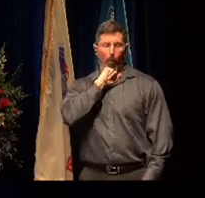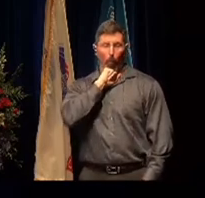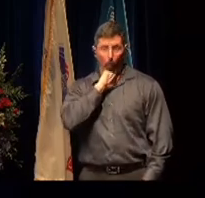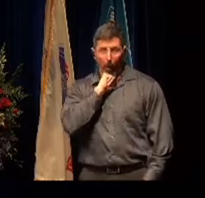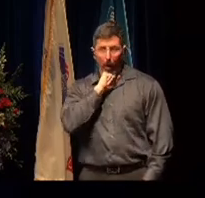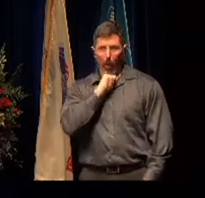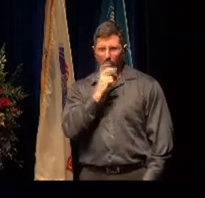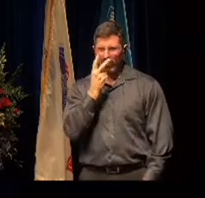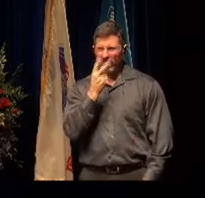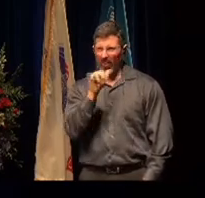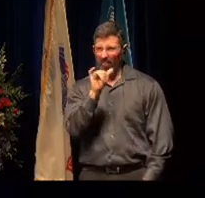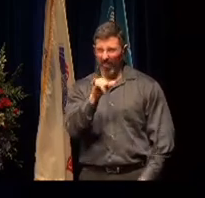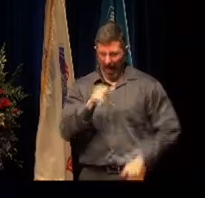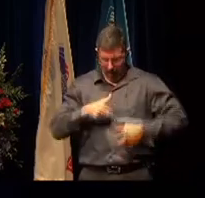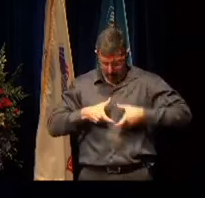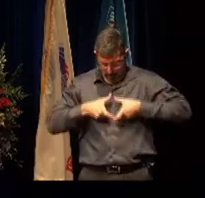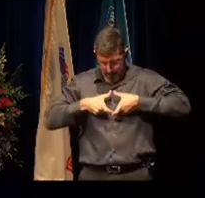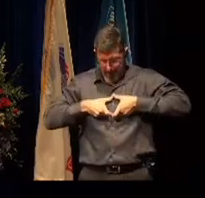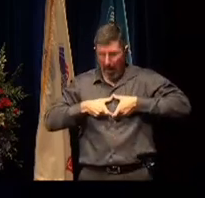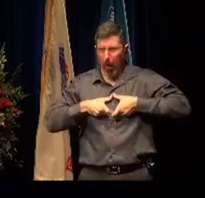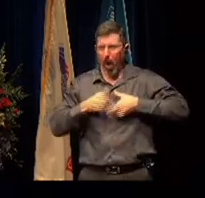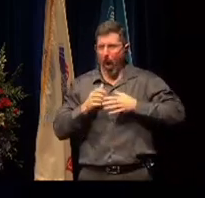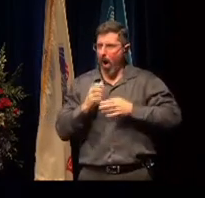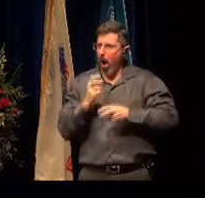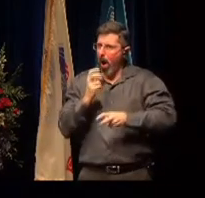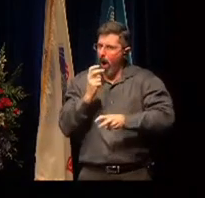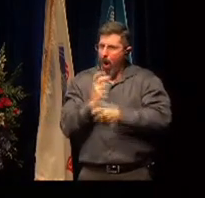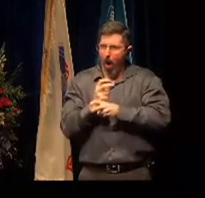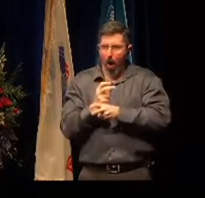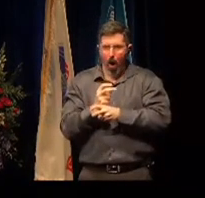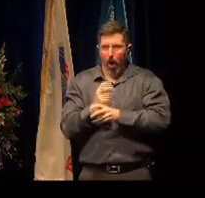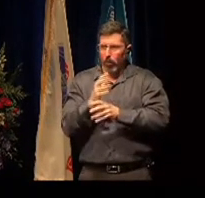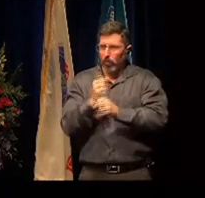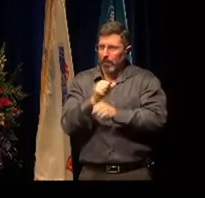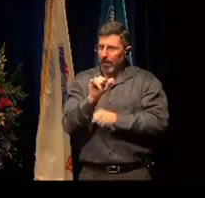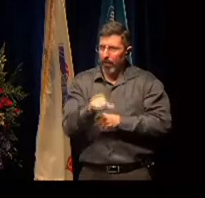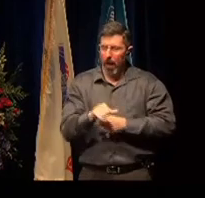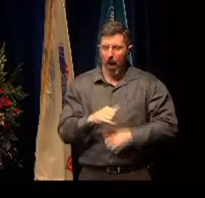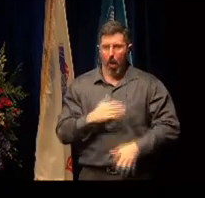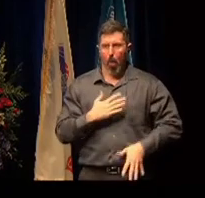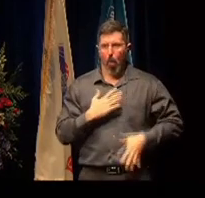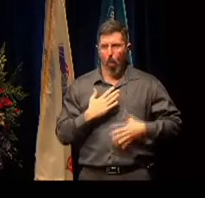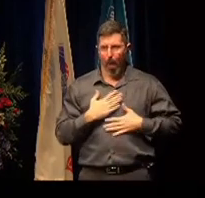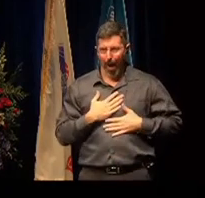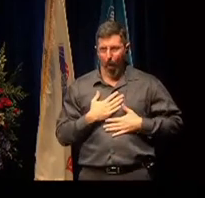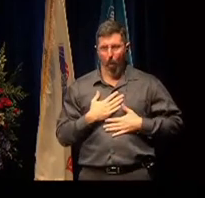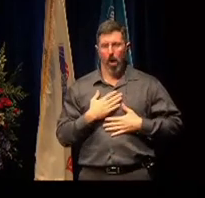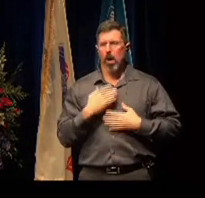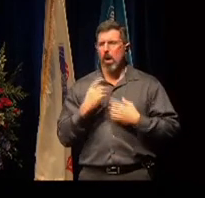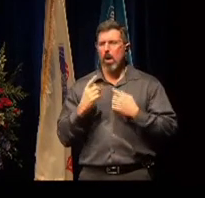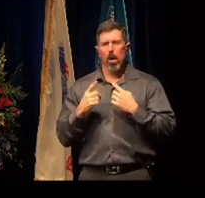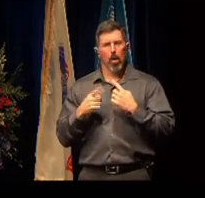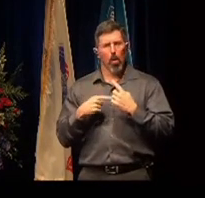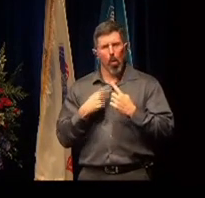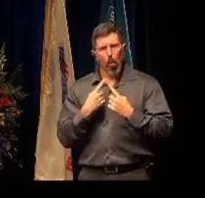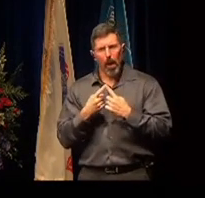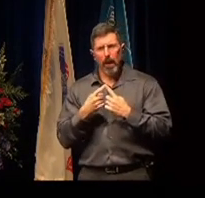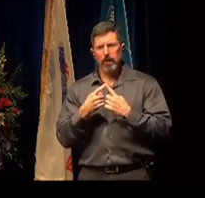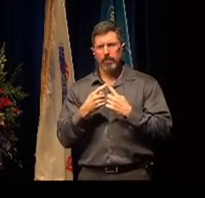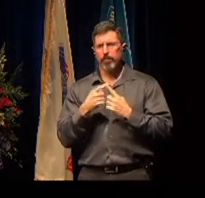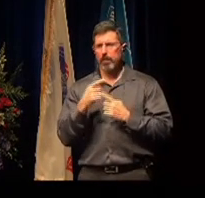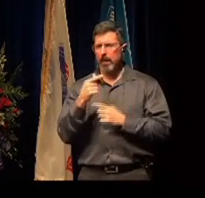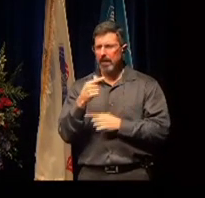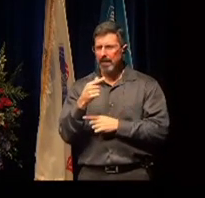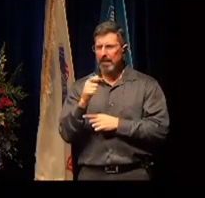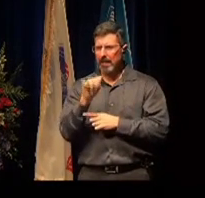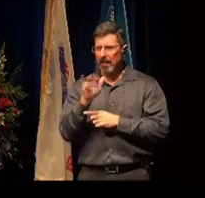of that medal. I understood the cost of that medal. But after that, I recognized that when Gary asked how you